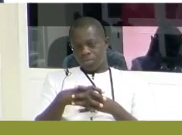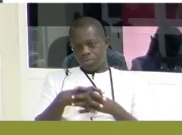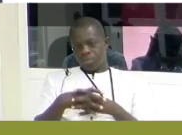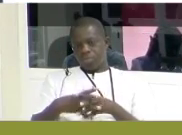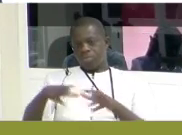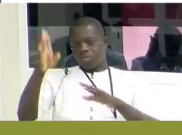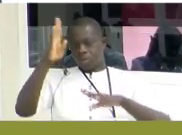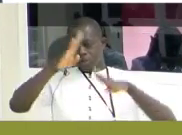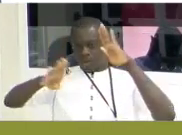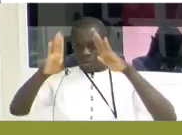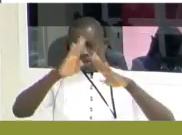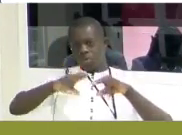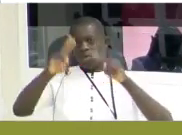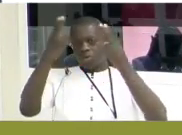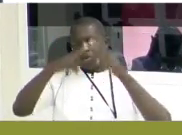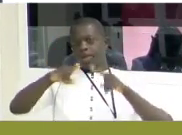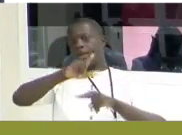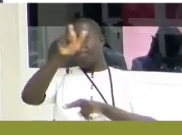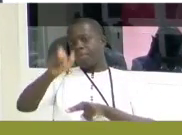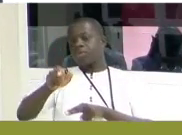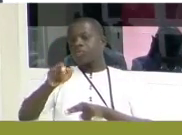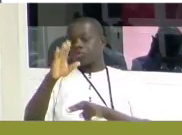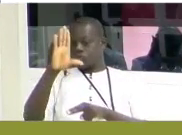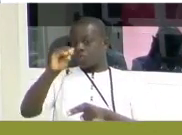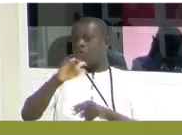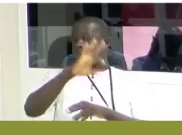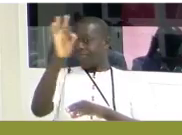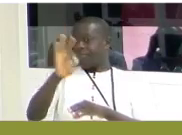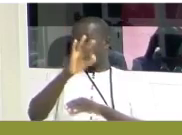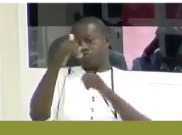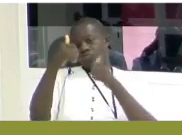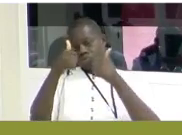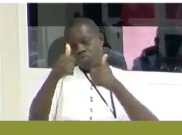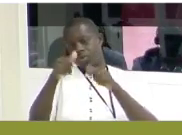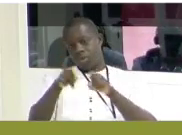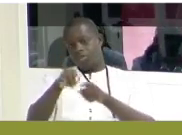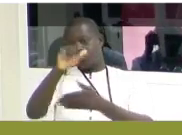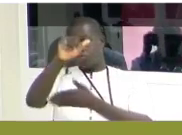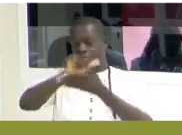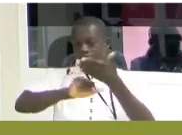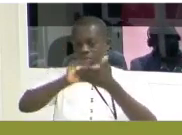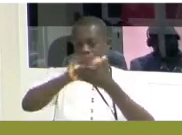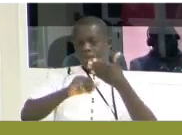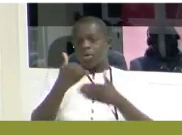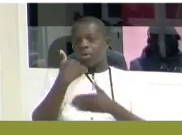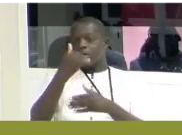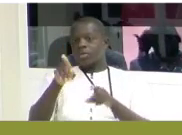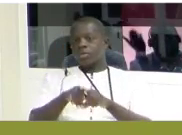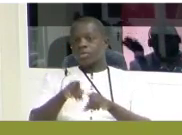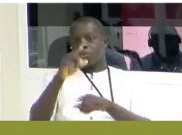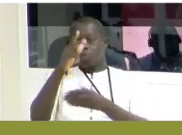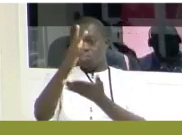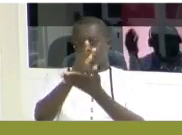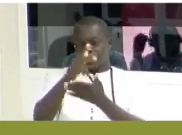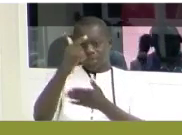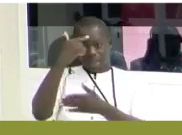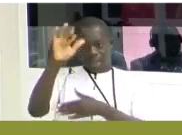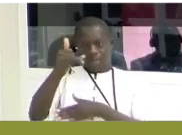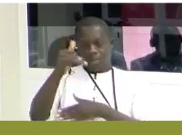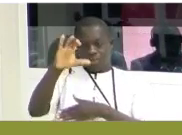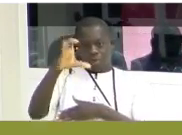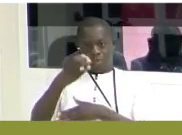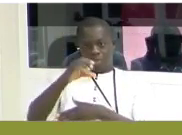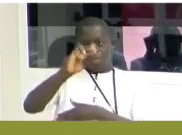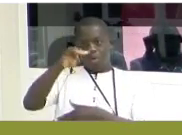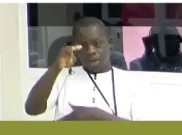Thank you very much, Counsel. You did very well in summary. Is the witness agreeable to coming on Monday? I